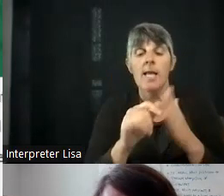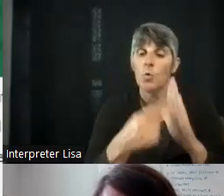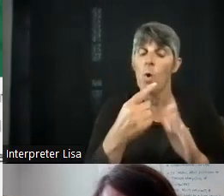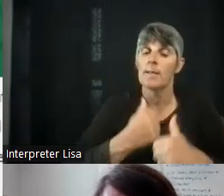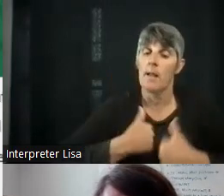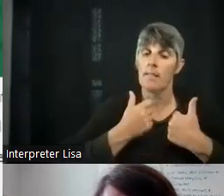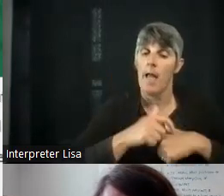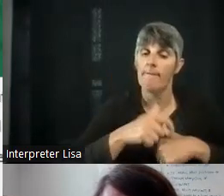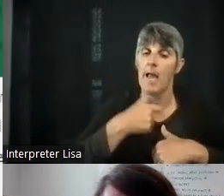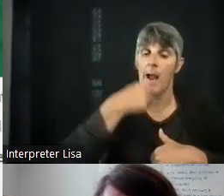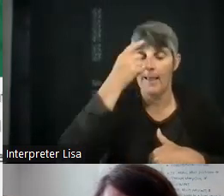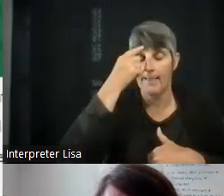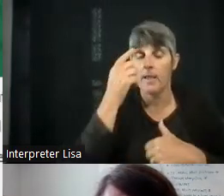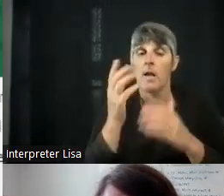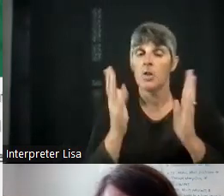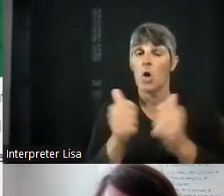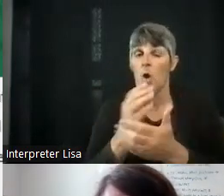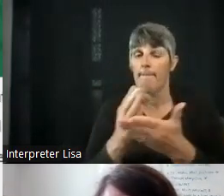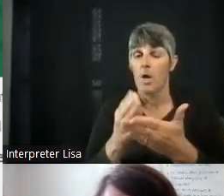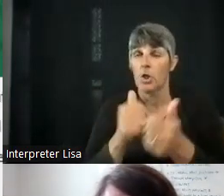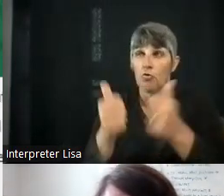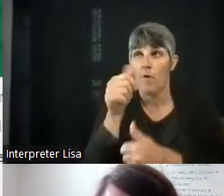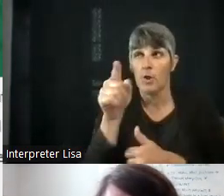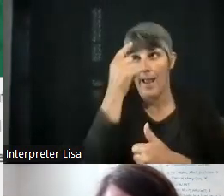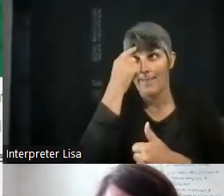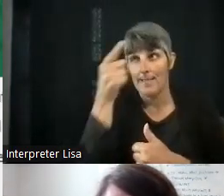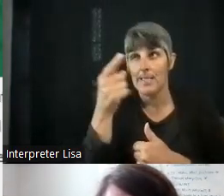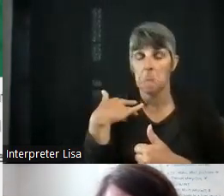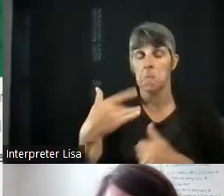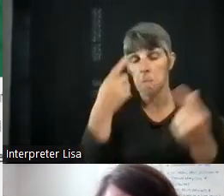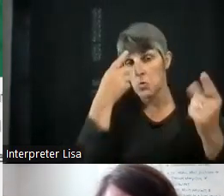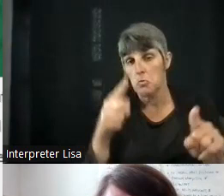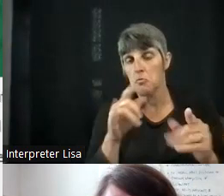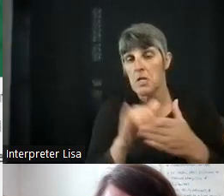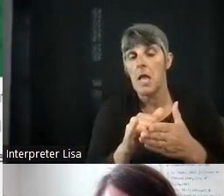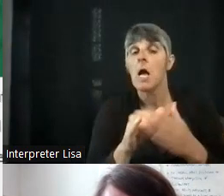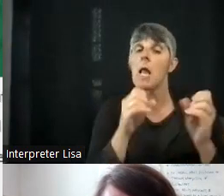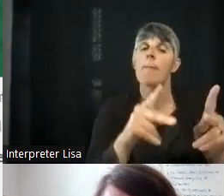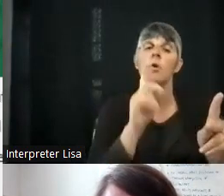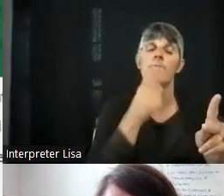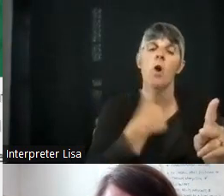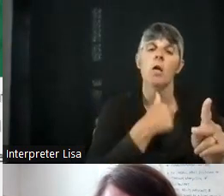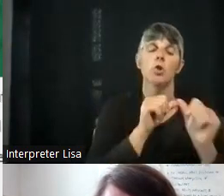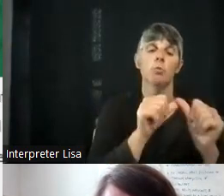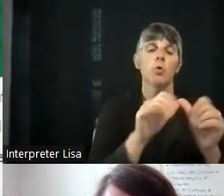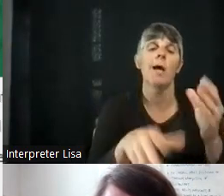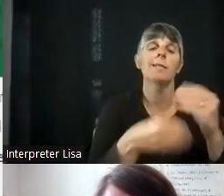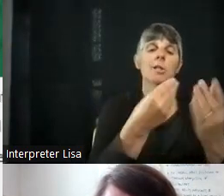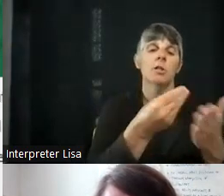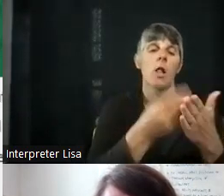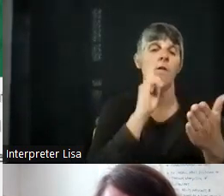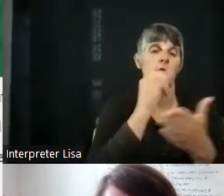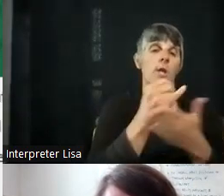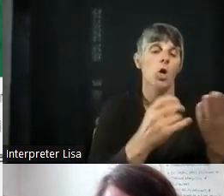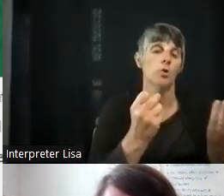I think I've talked to our budget director, I think he's inclined to agree that it's an opportunity for us to pursue additional dollars for the